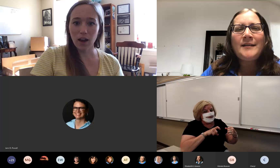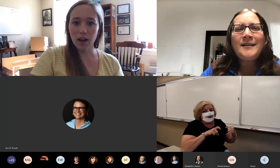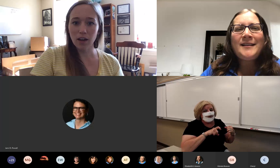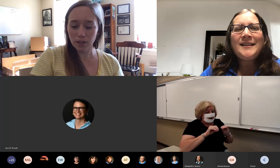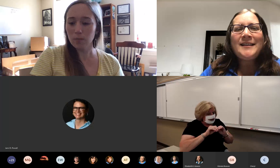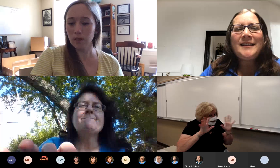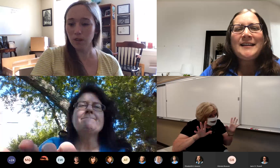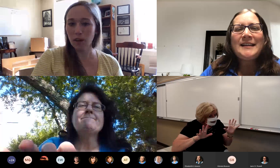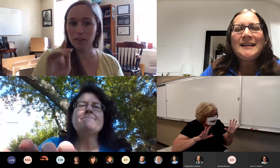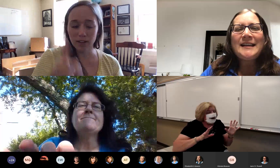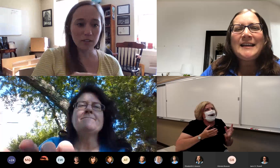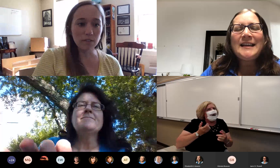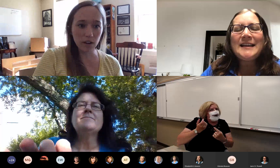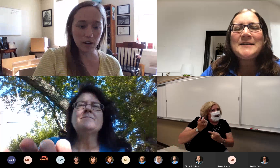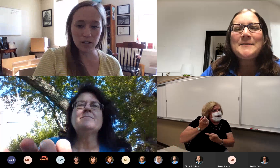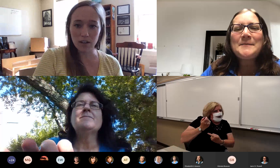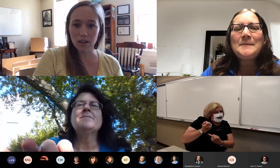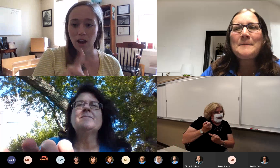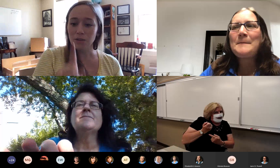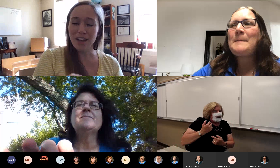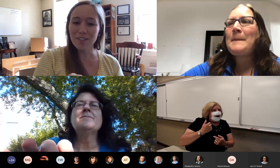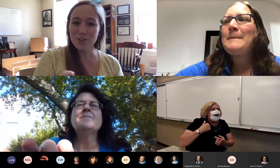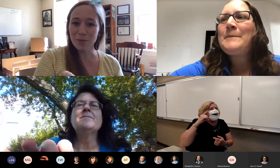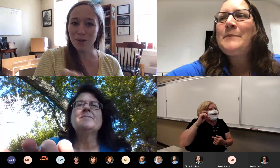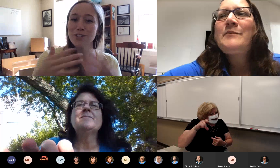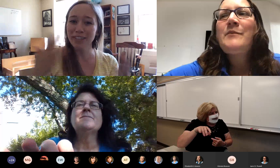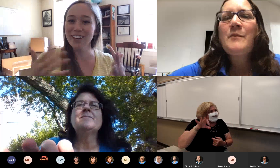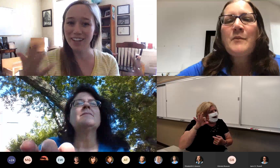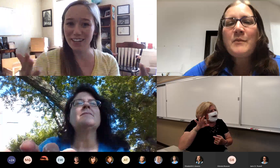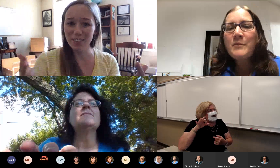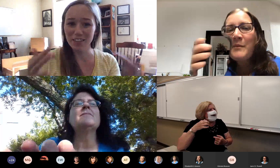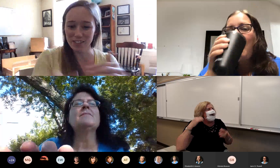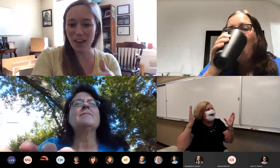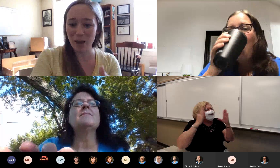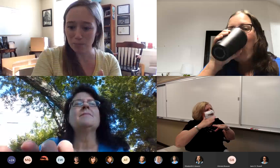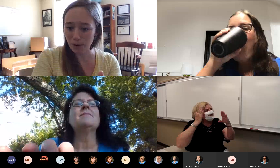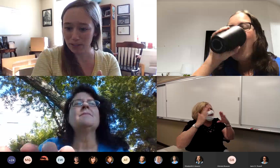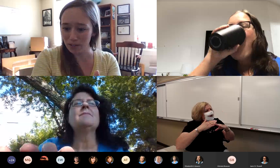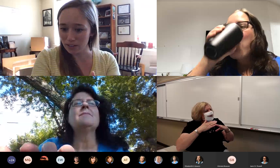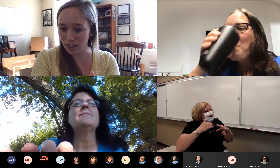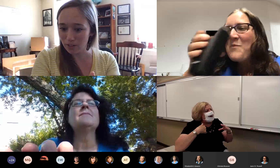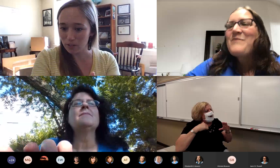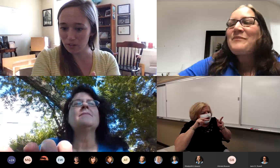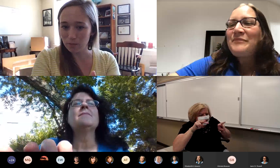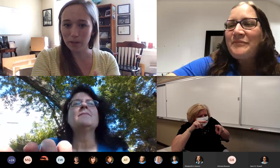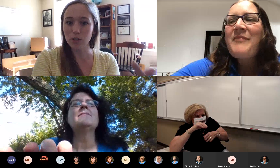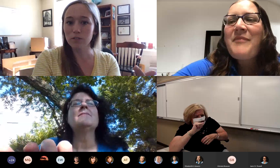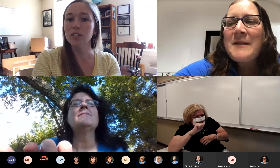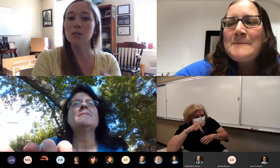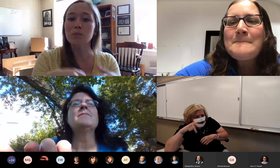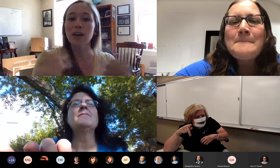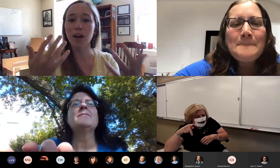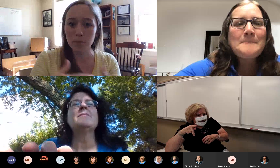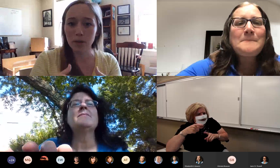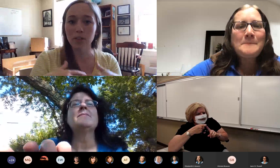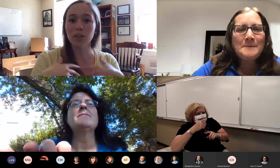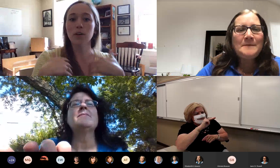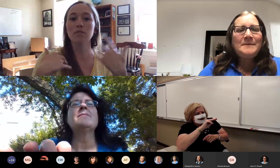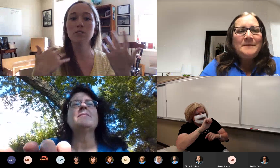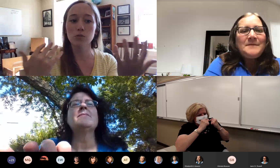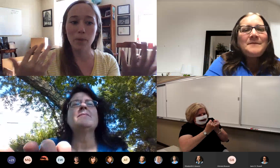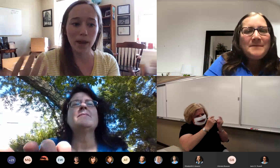clarify? A little bit. I did find it. I was having trouble. I was looking in this app, right? So I like downloaded the Microsoft Teams